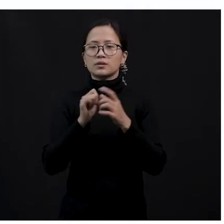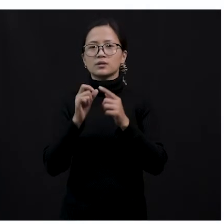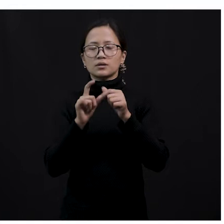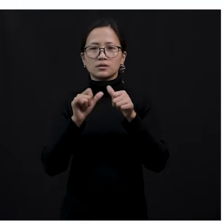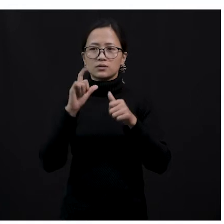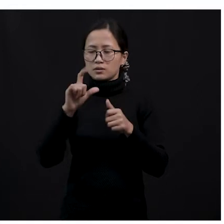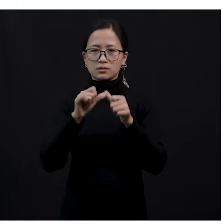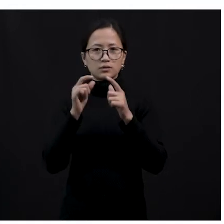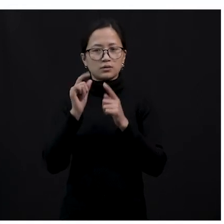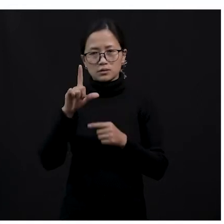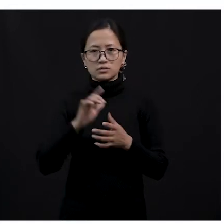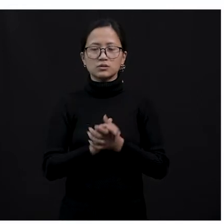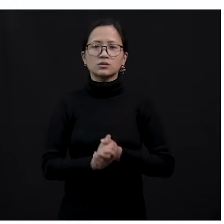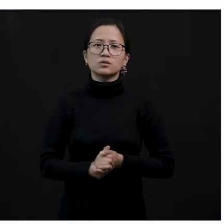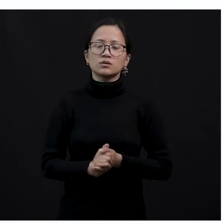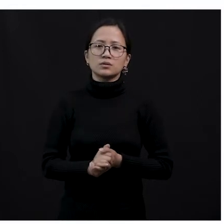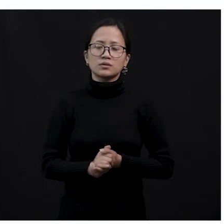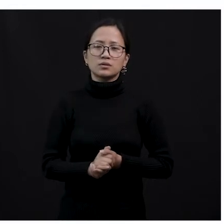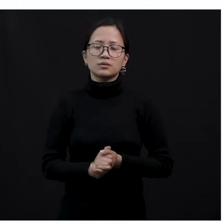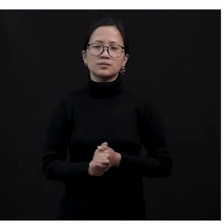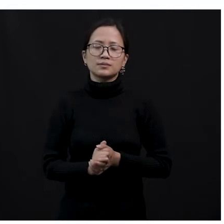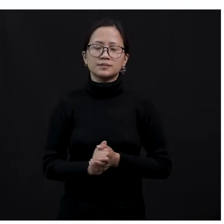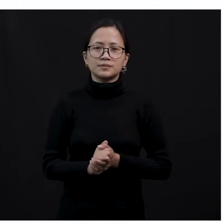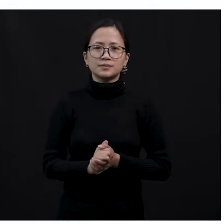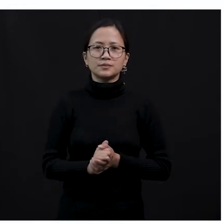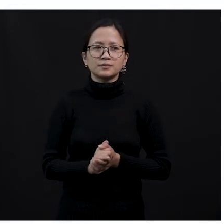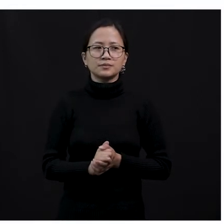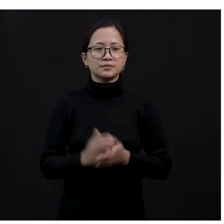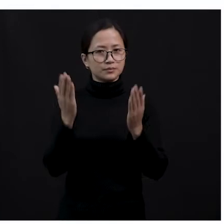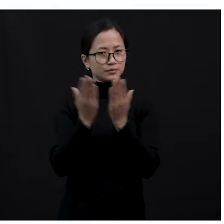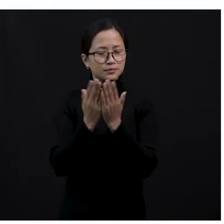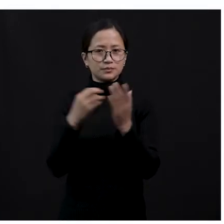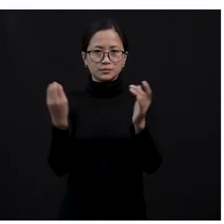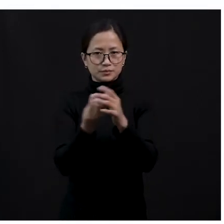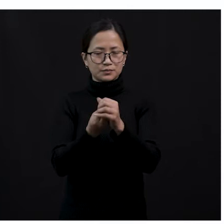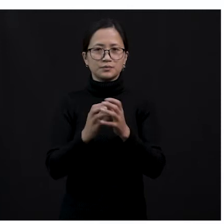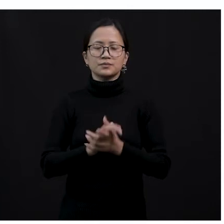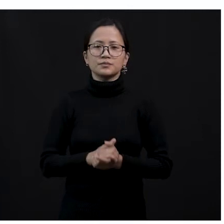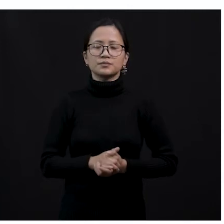Chunilal. So what does it has to say to Bepin Babu? Let's read together.